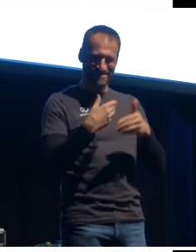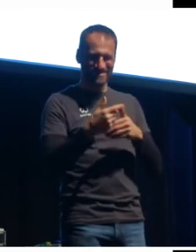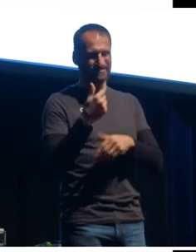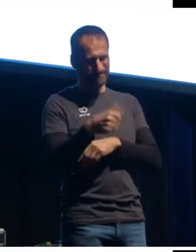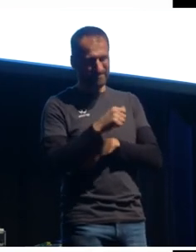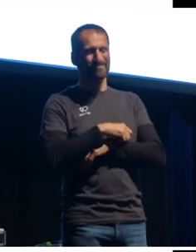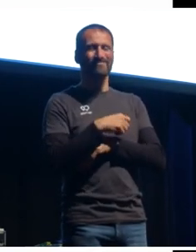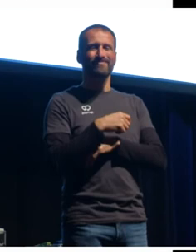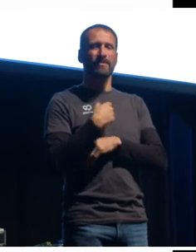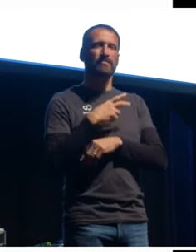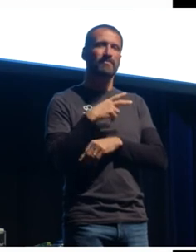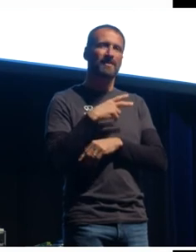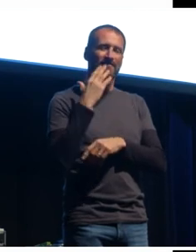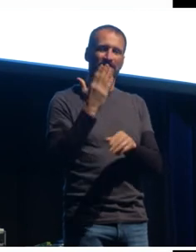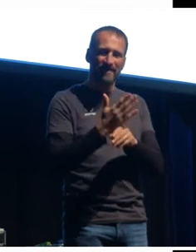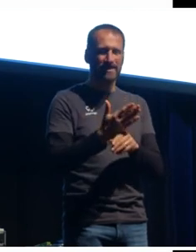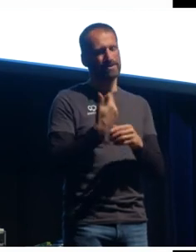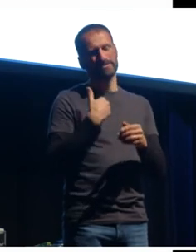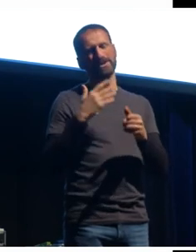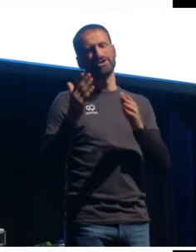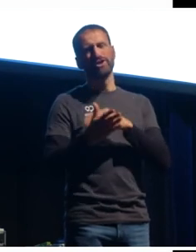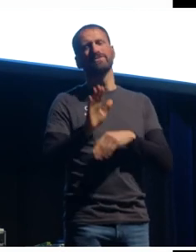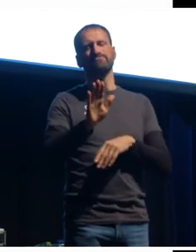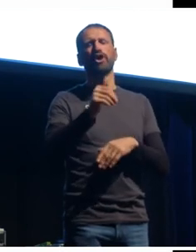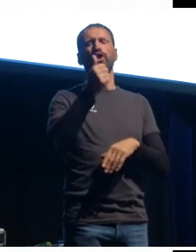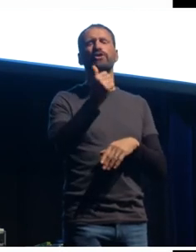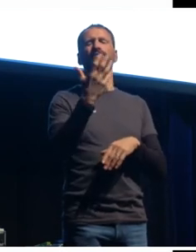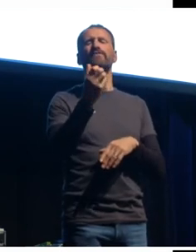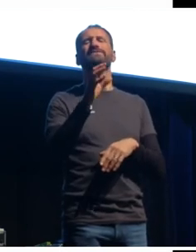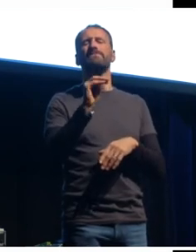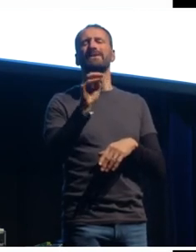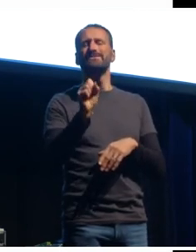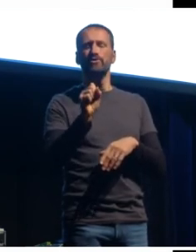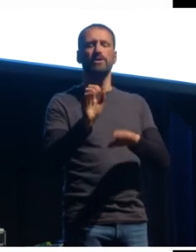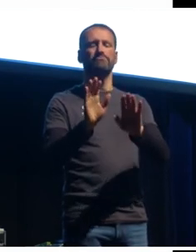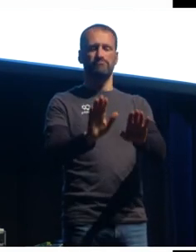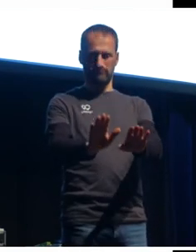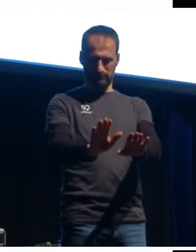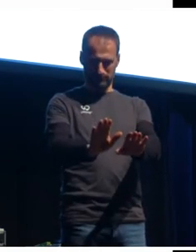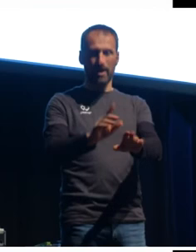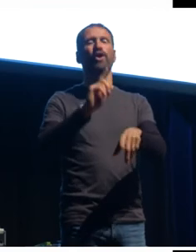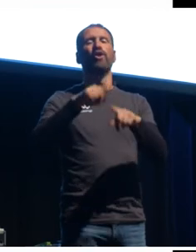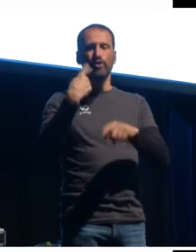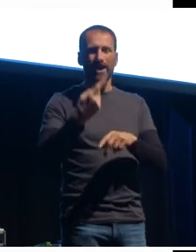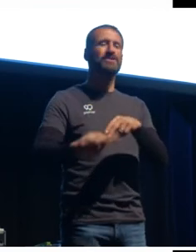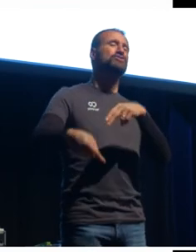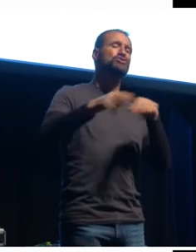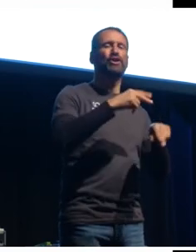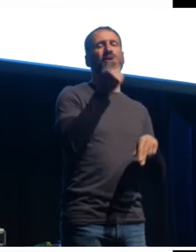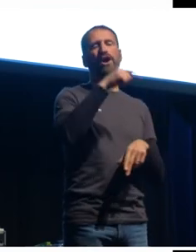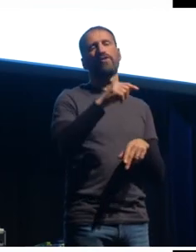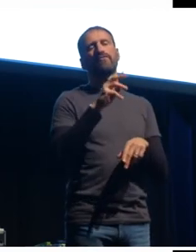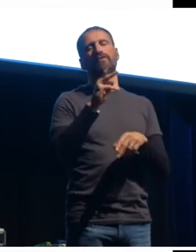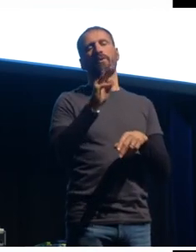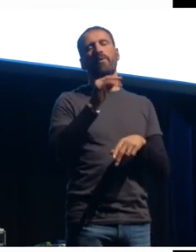my service 250 milliseconds just to rest, to give it a break, and then I come back on while loop. That's something